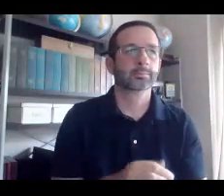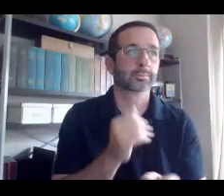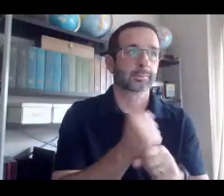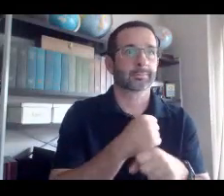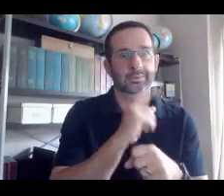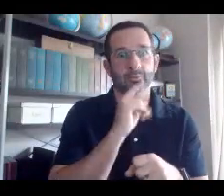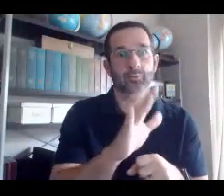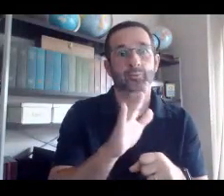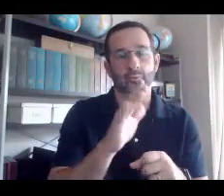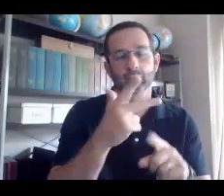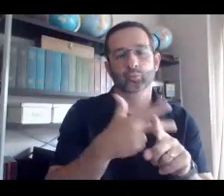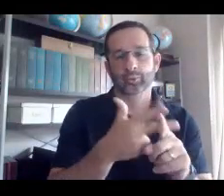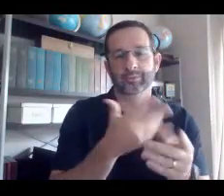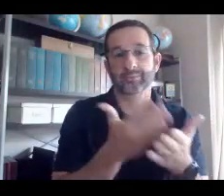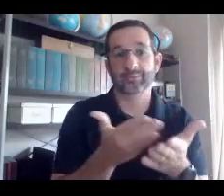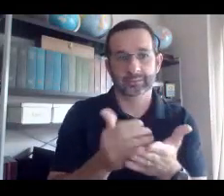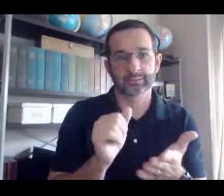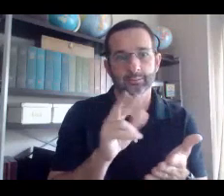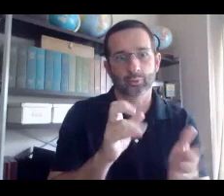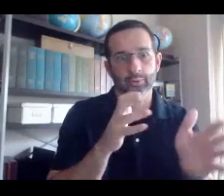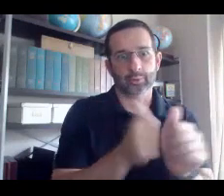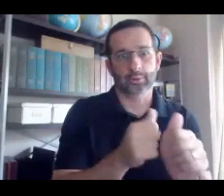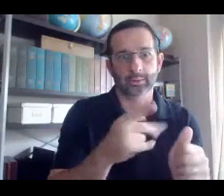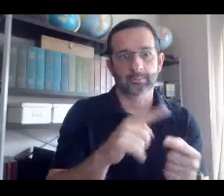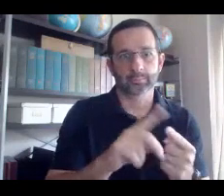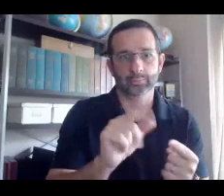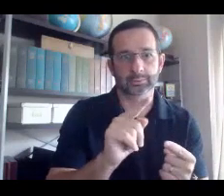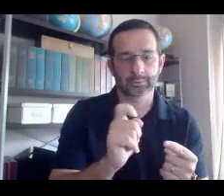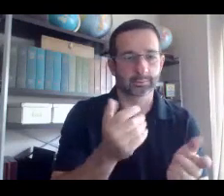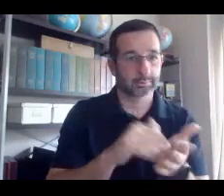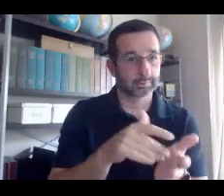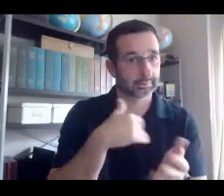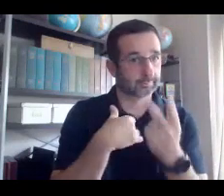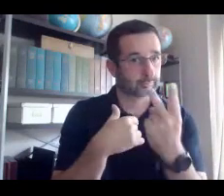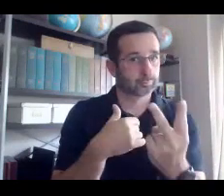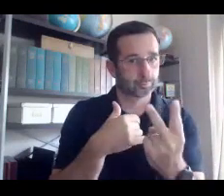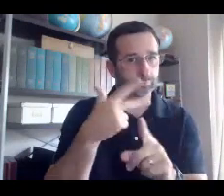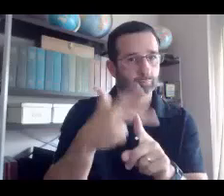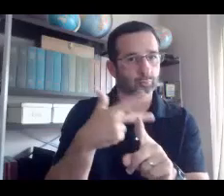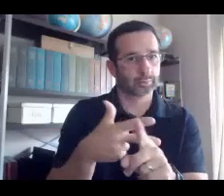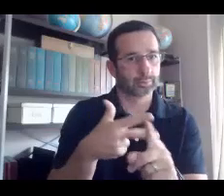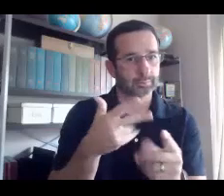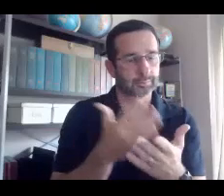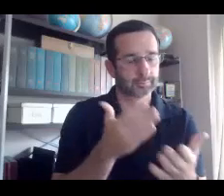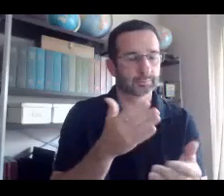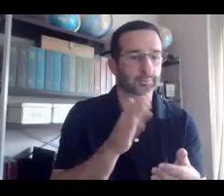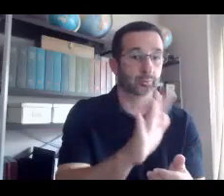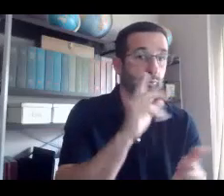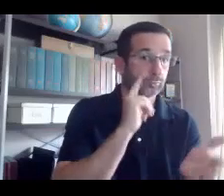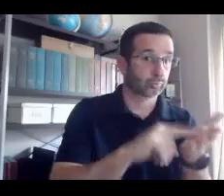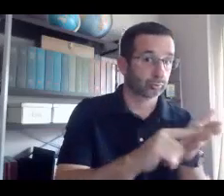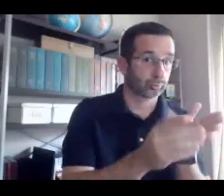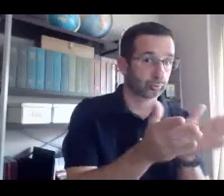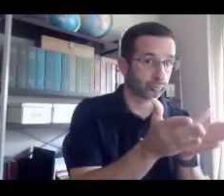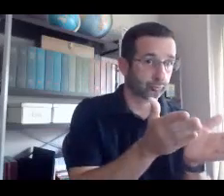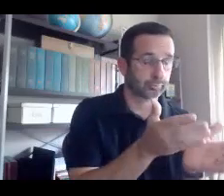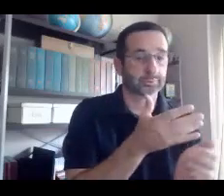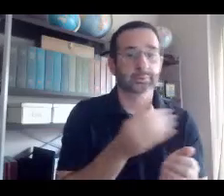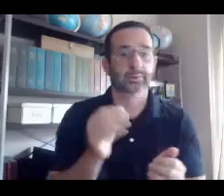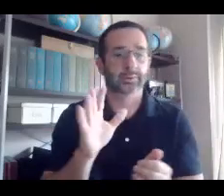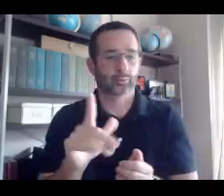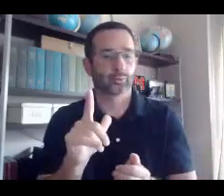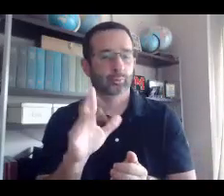payments. That'll all be located there to make sure that your quarterly verifications are also updated. We have 2